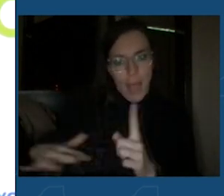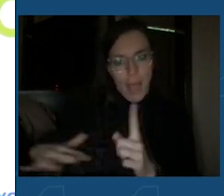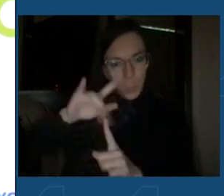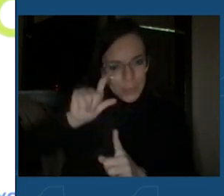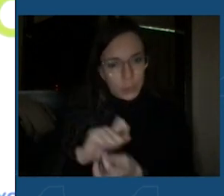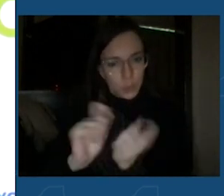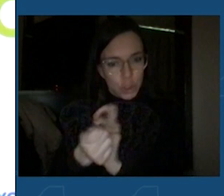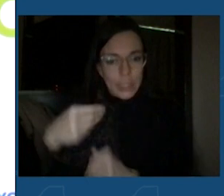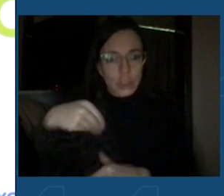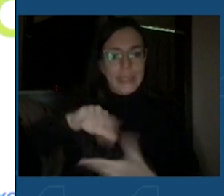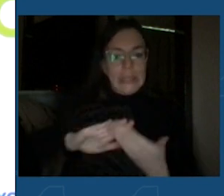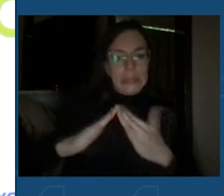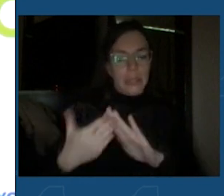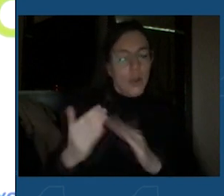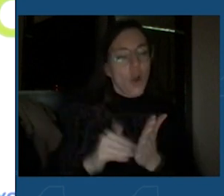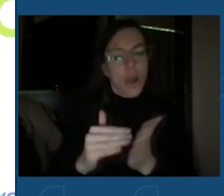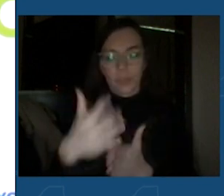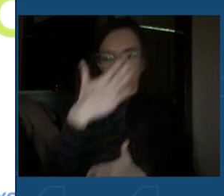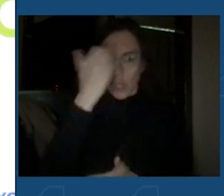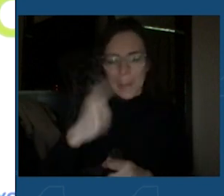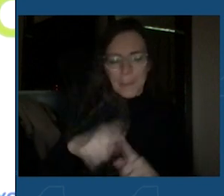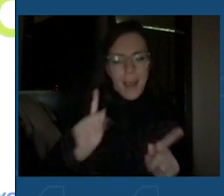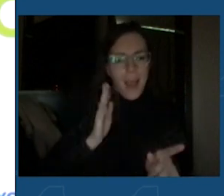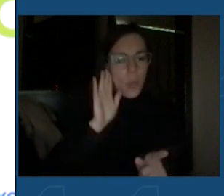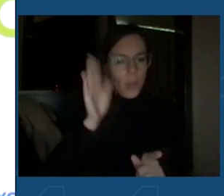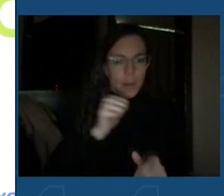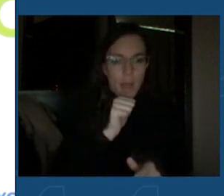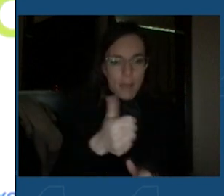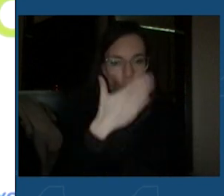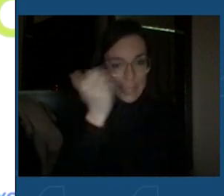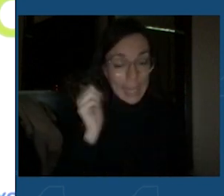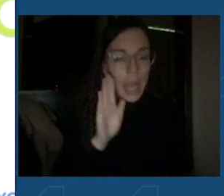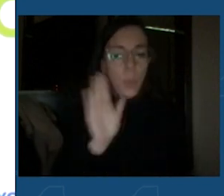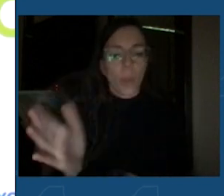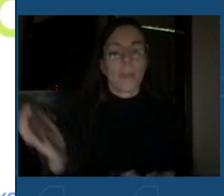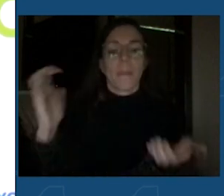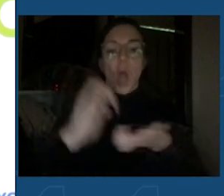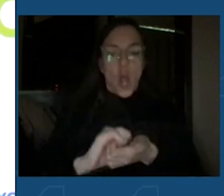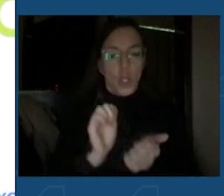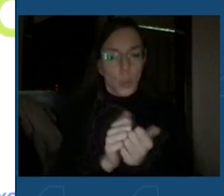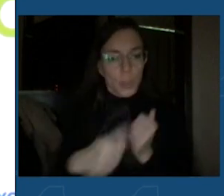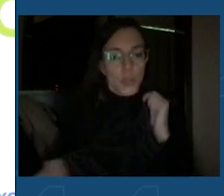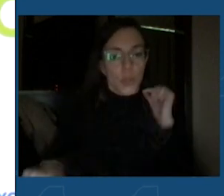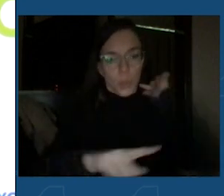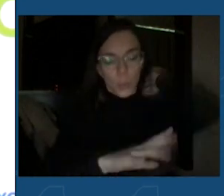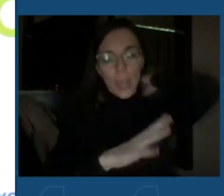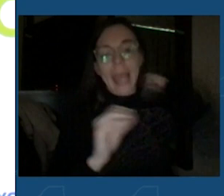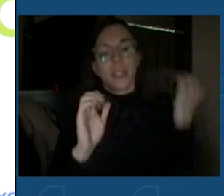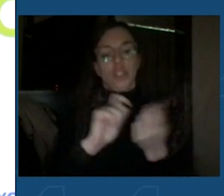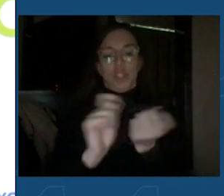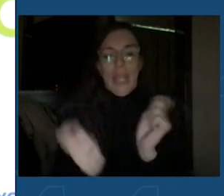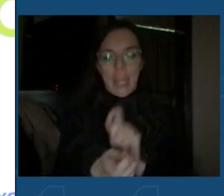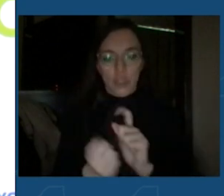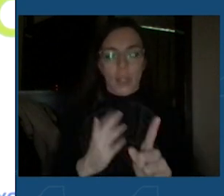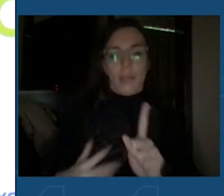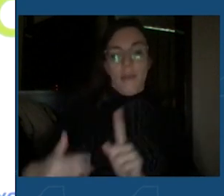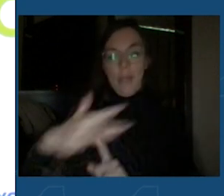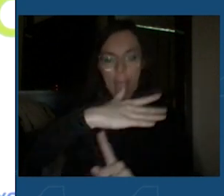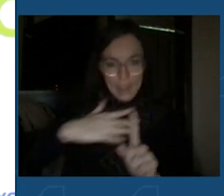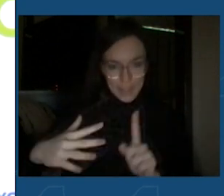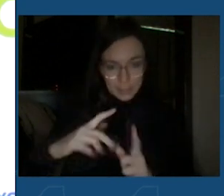forgotten, but I'm not going to forget. I'm going to be a partner with you in changing the climate. Changing the